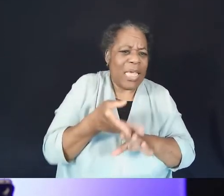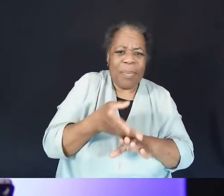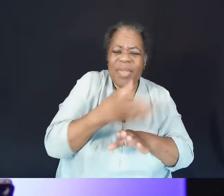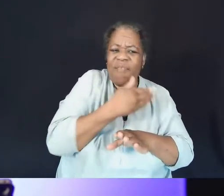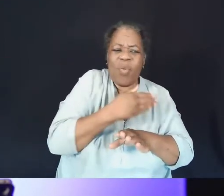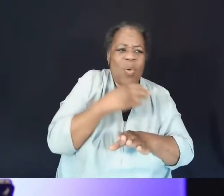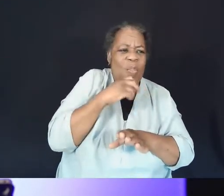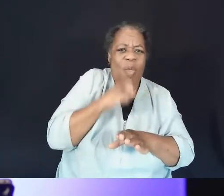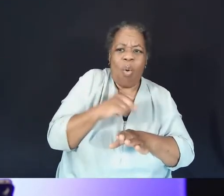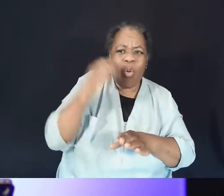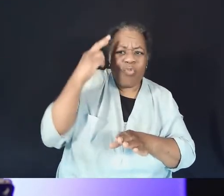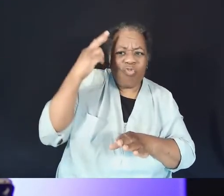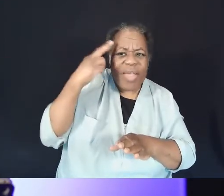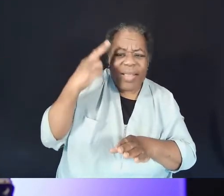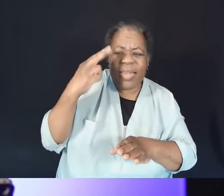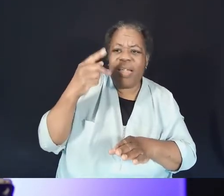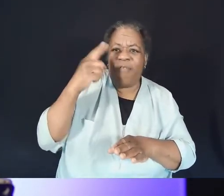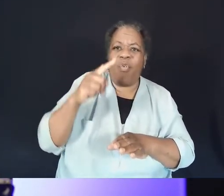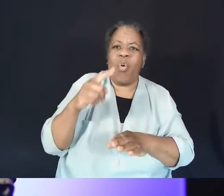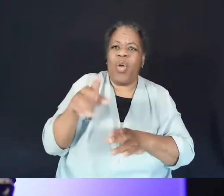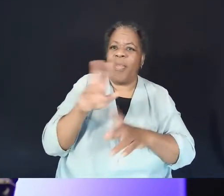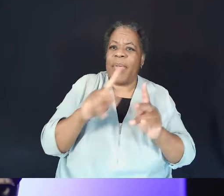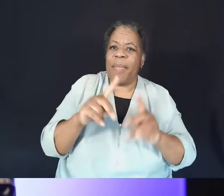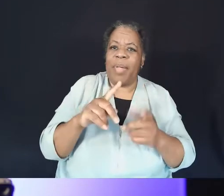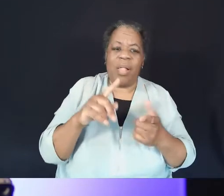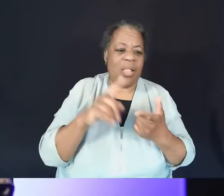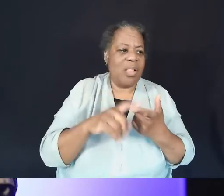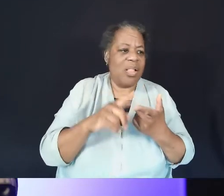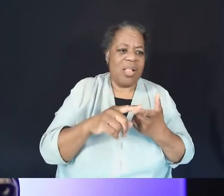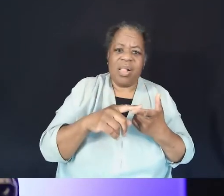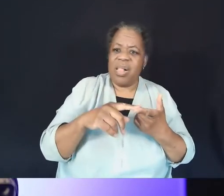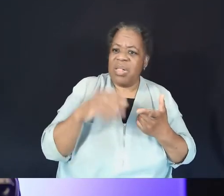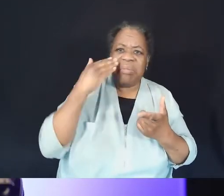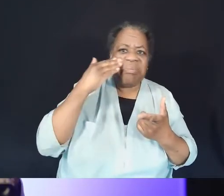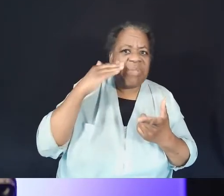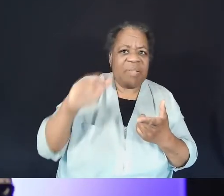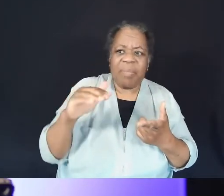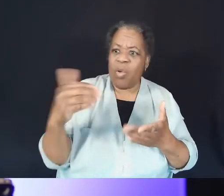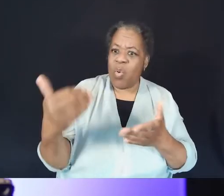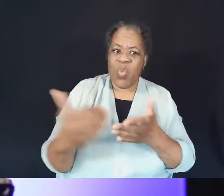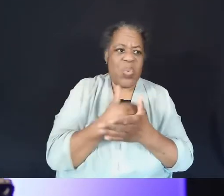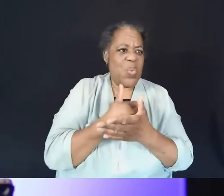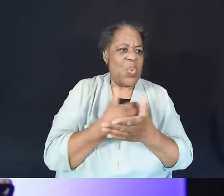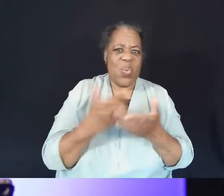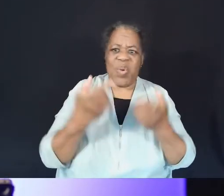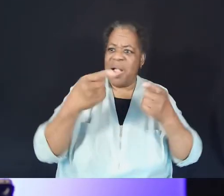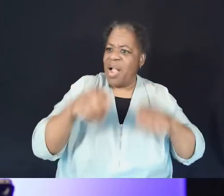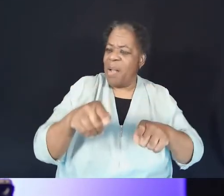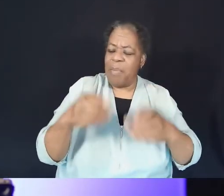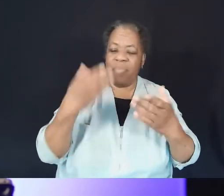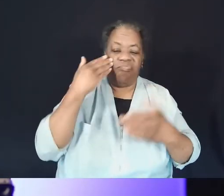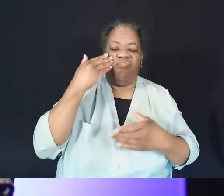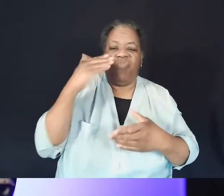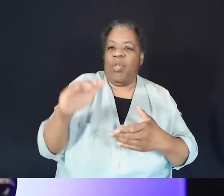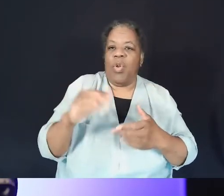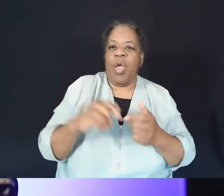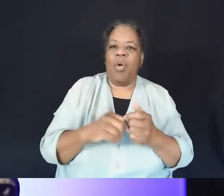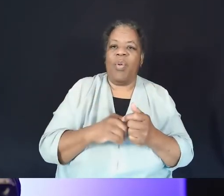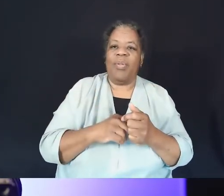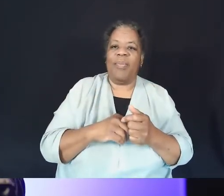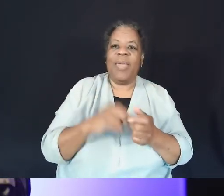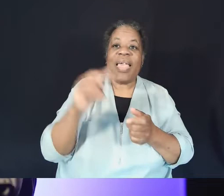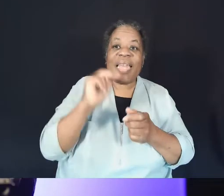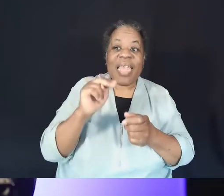his people. Nehemiah also does not know what the new reality is going to be either. What Nehemiah does